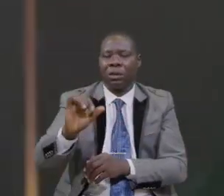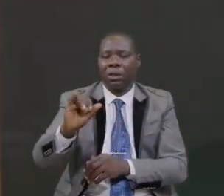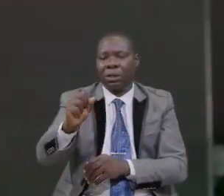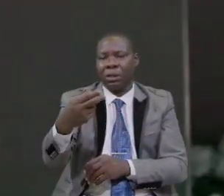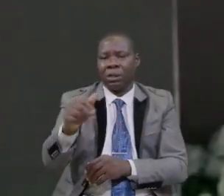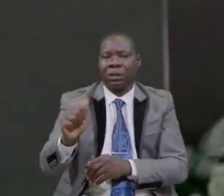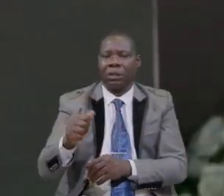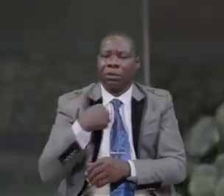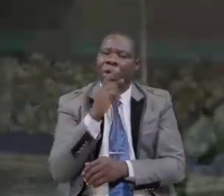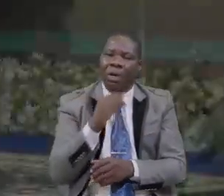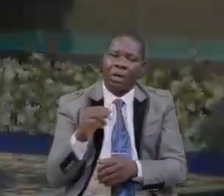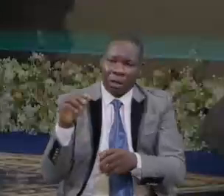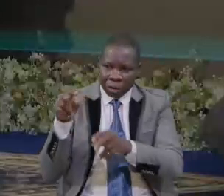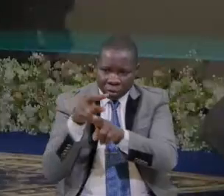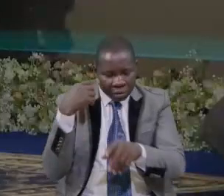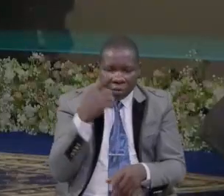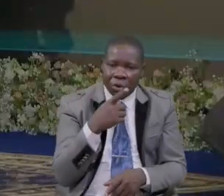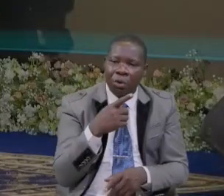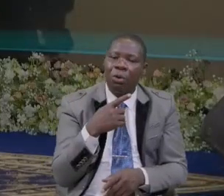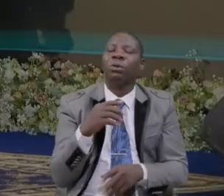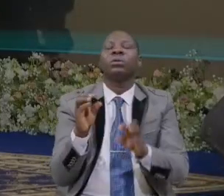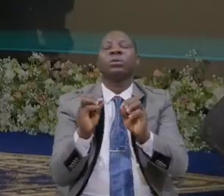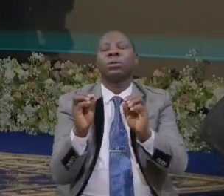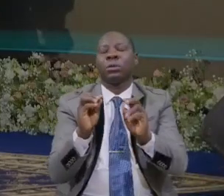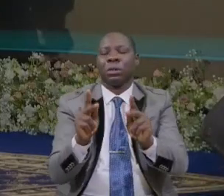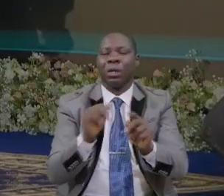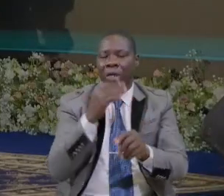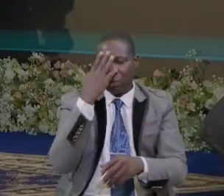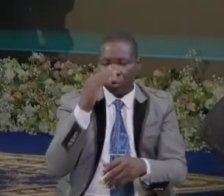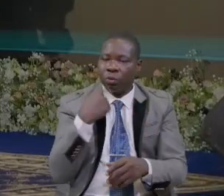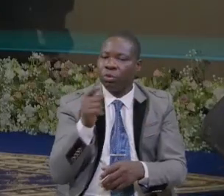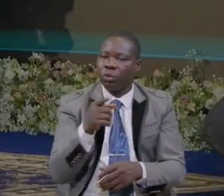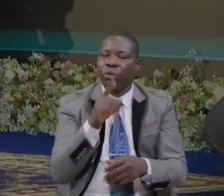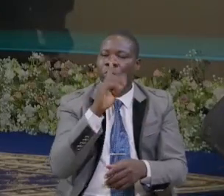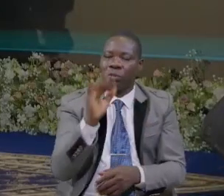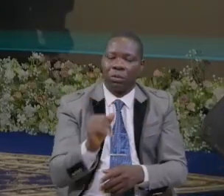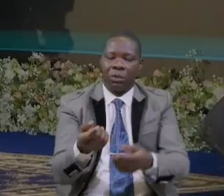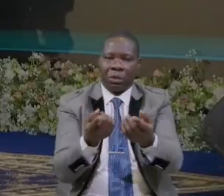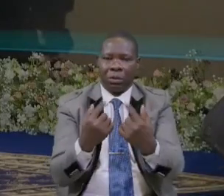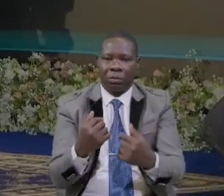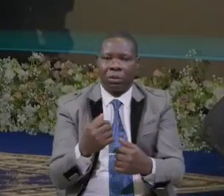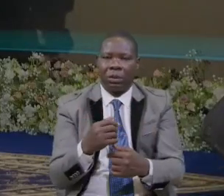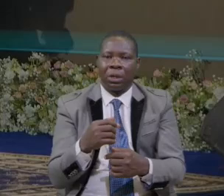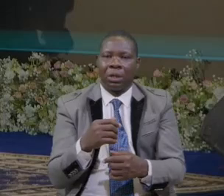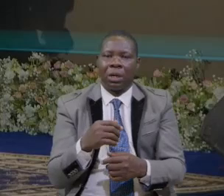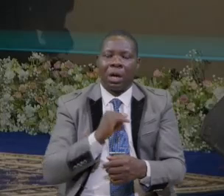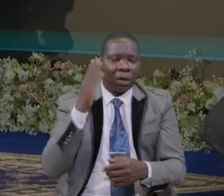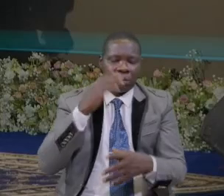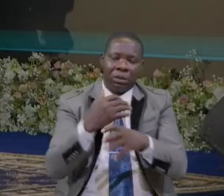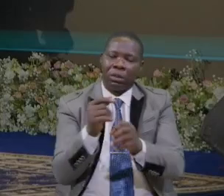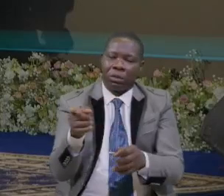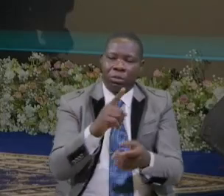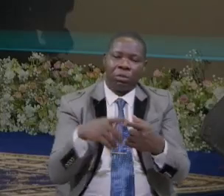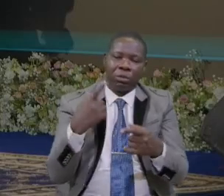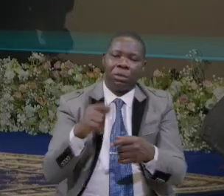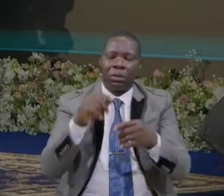he said, I know who you really want. I'm just in between you and the man. I'll take you to the man